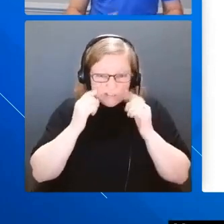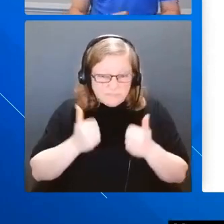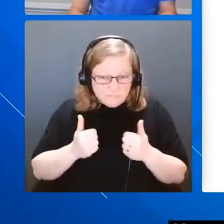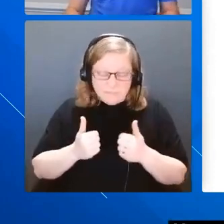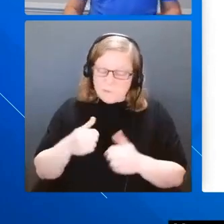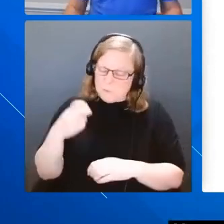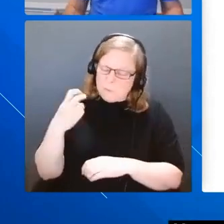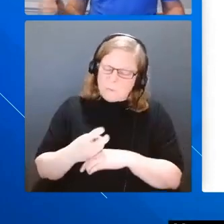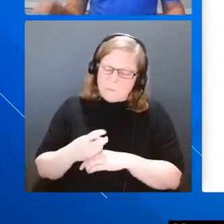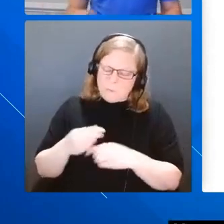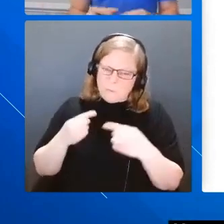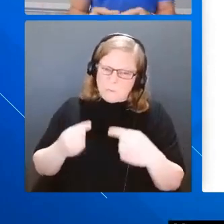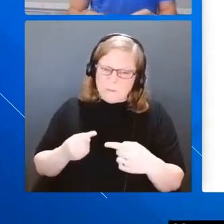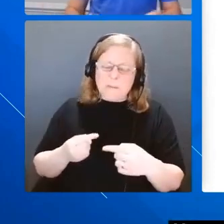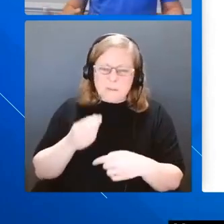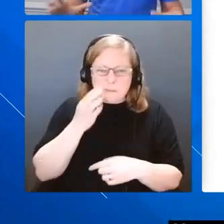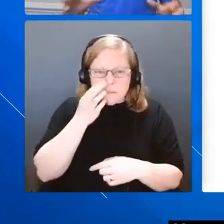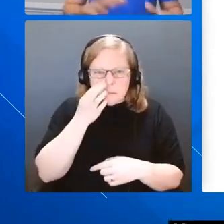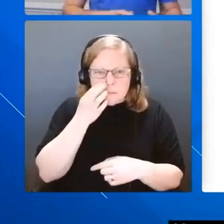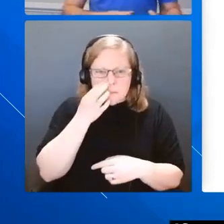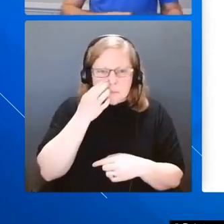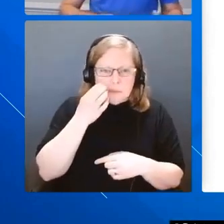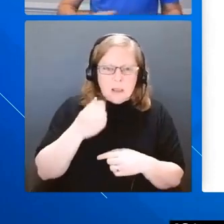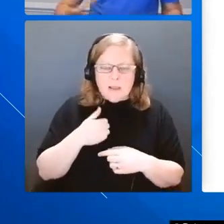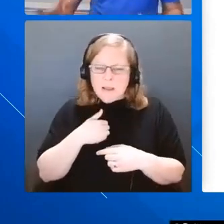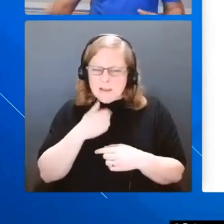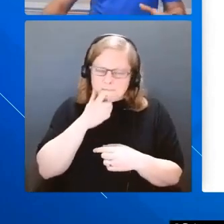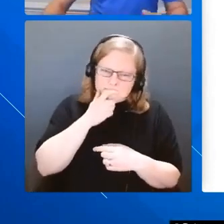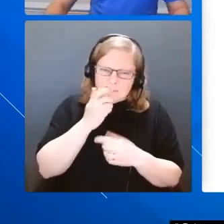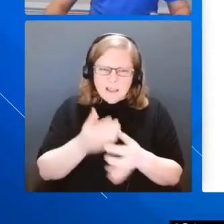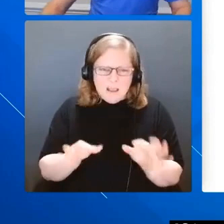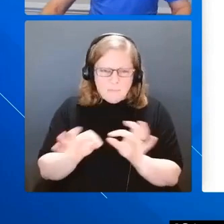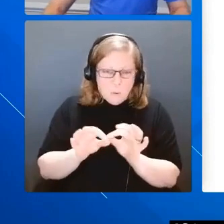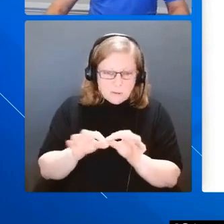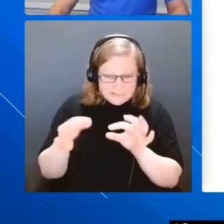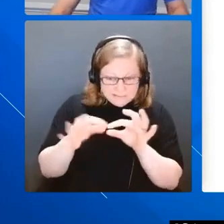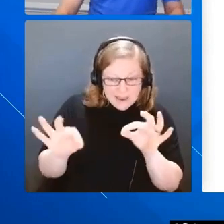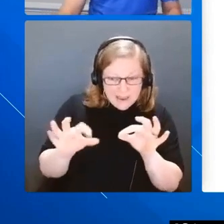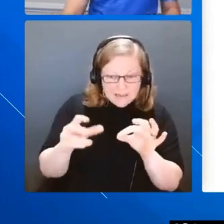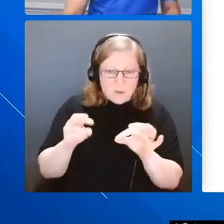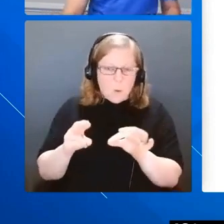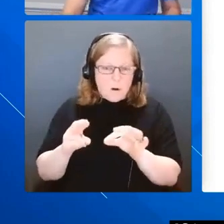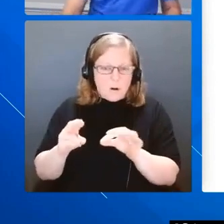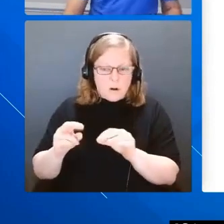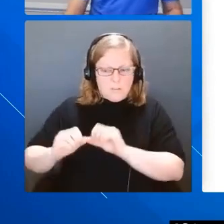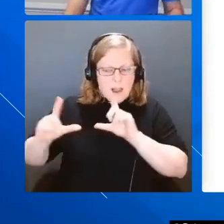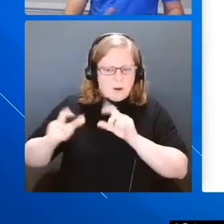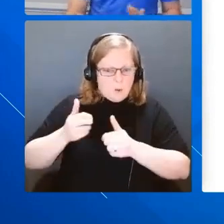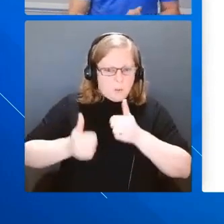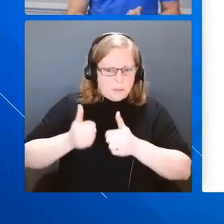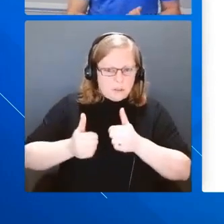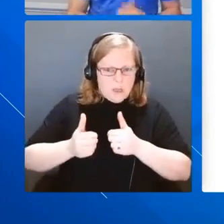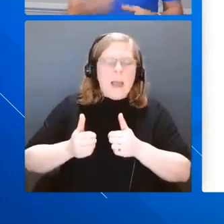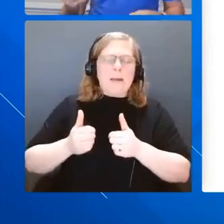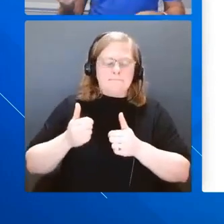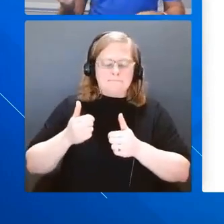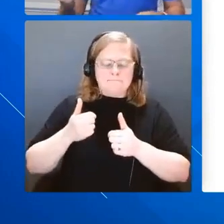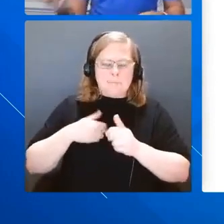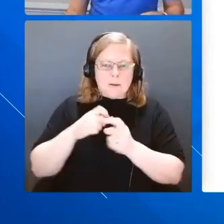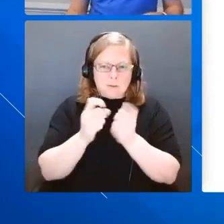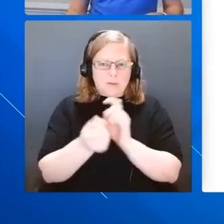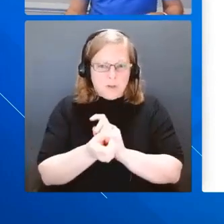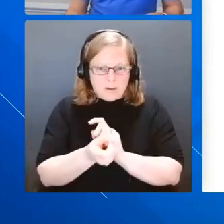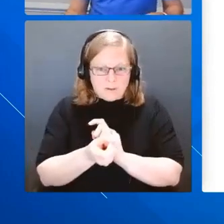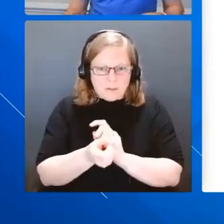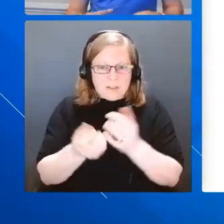this example, I wasn't sure what was important, if it was the yellow text or that greenish blue background. So I updated it. If